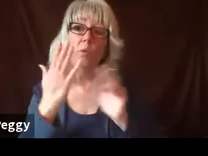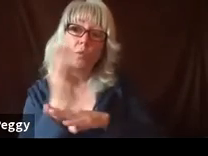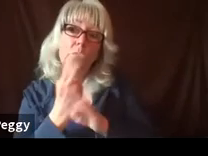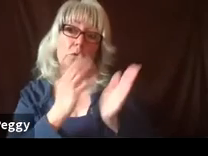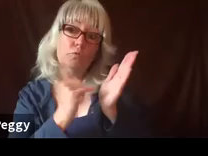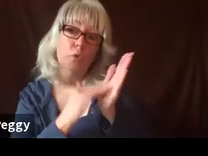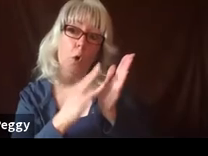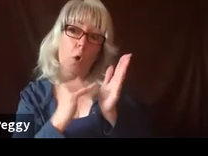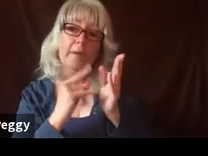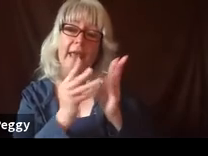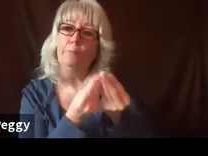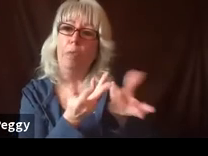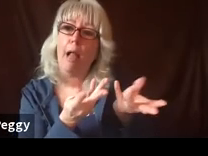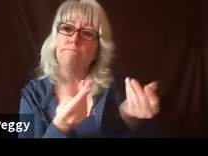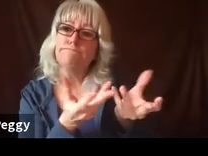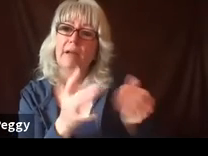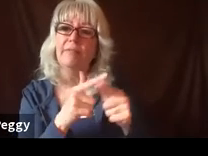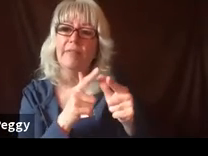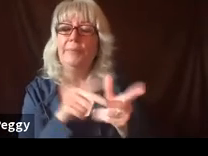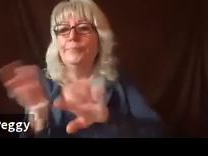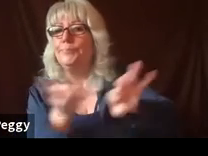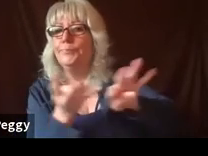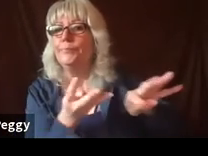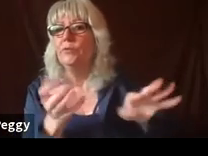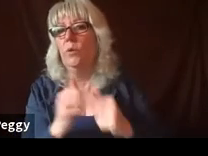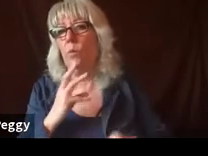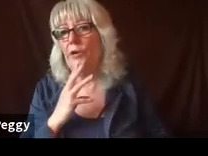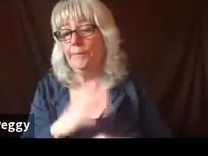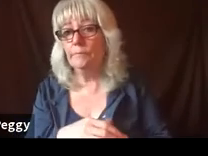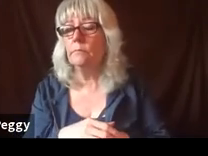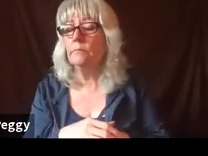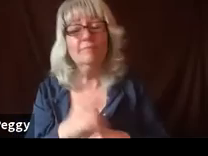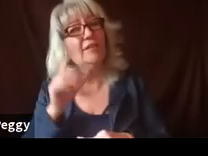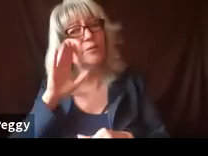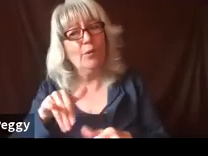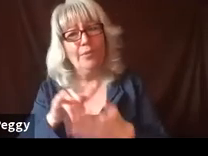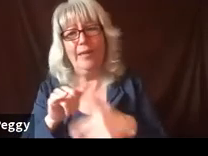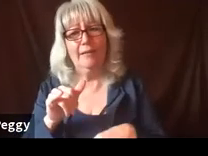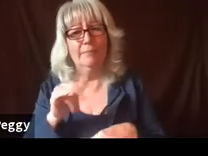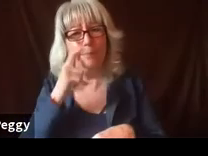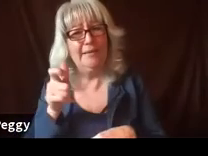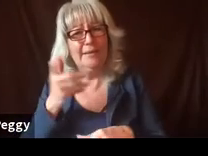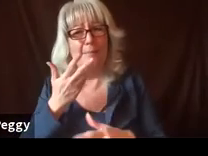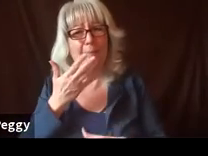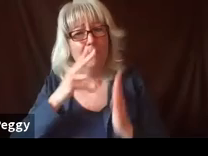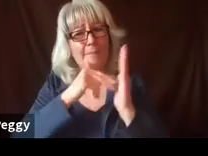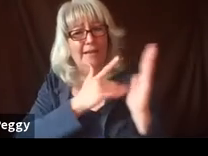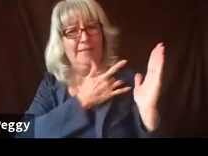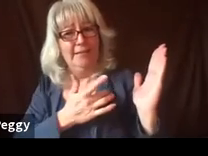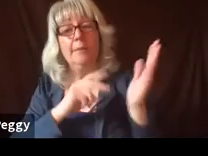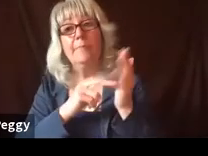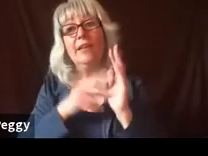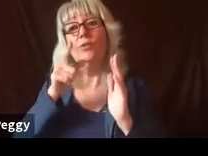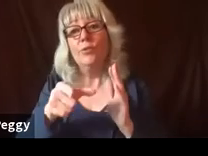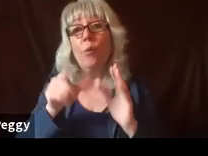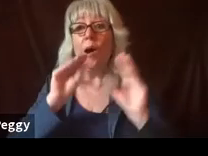out. But you should just look at the nature of painting, that you put this colored